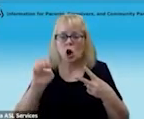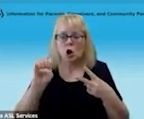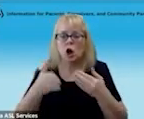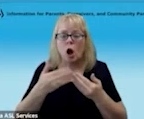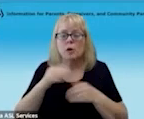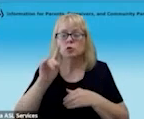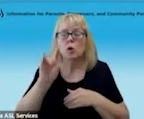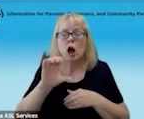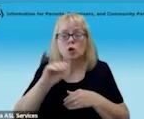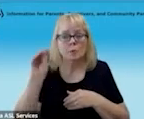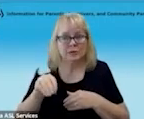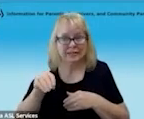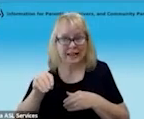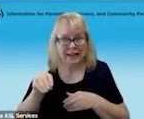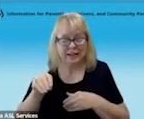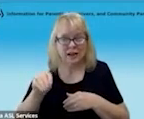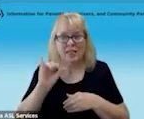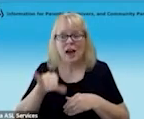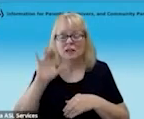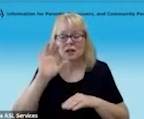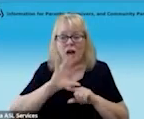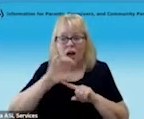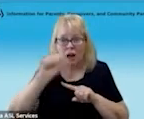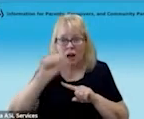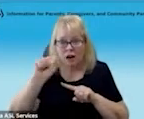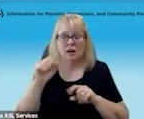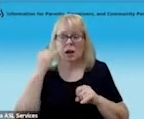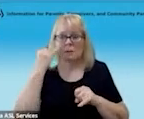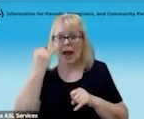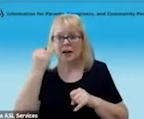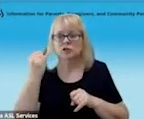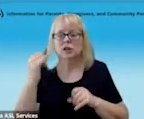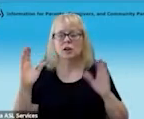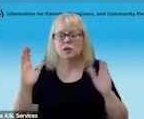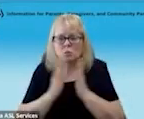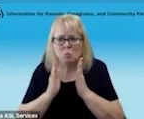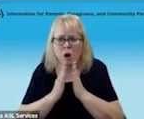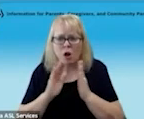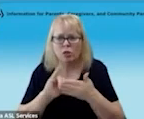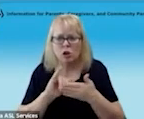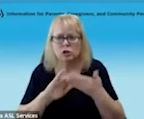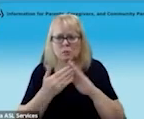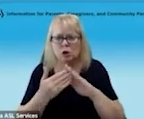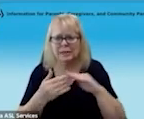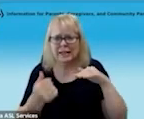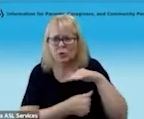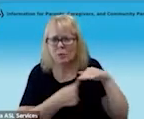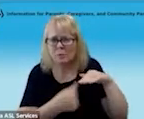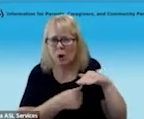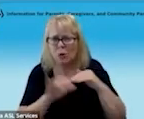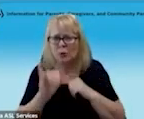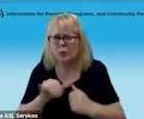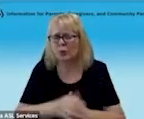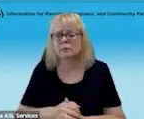communities, Kakanak, for example, or St. Paul, you can see for the first and second doses are close to 100% of the community